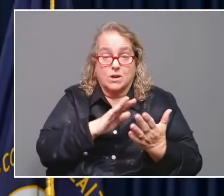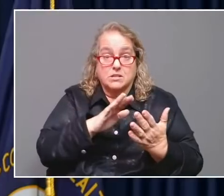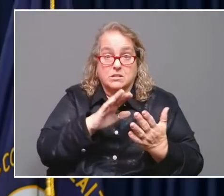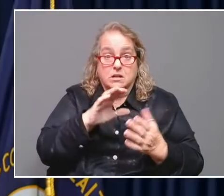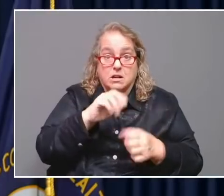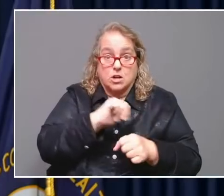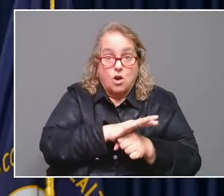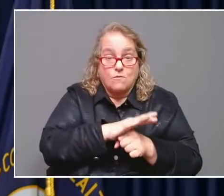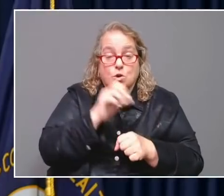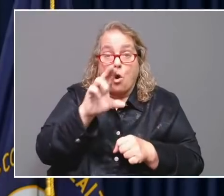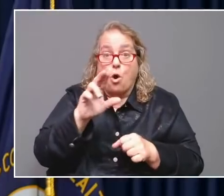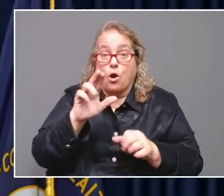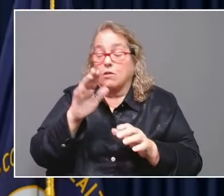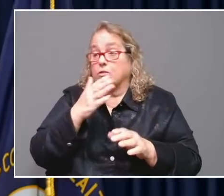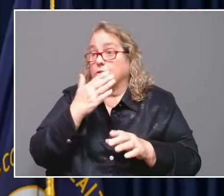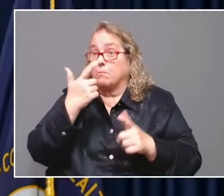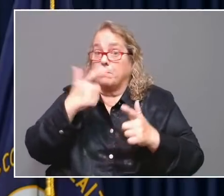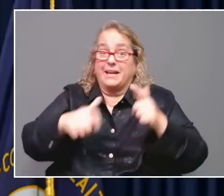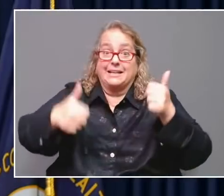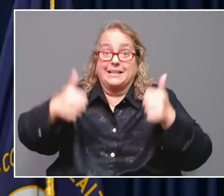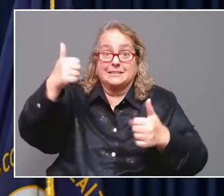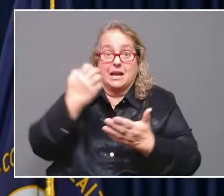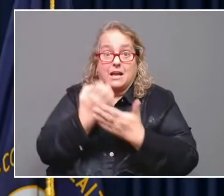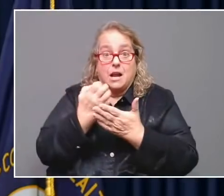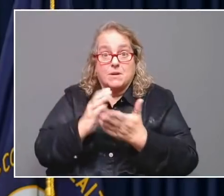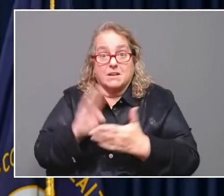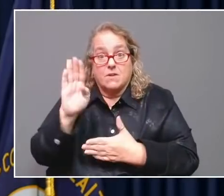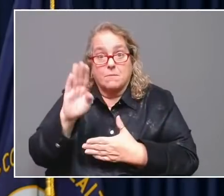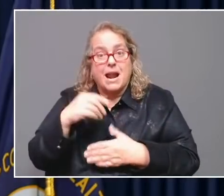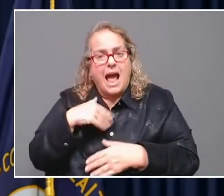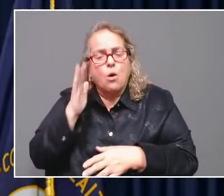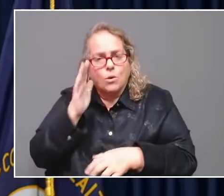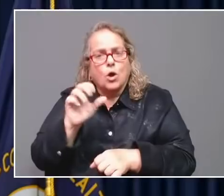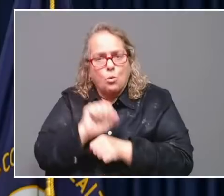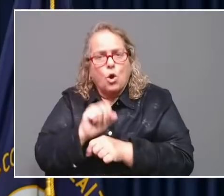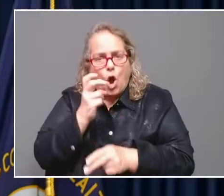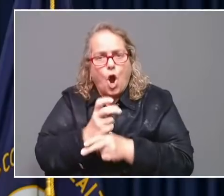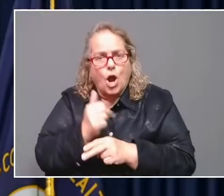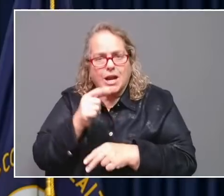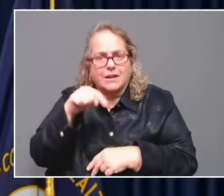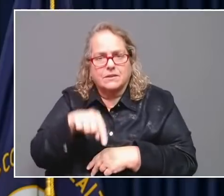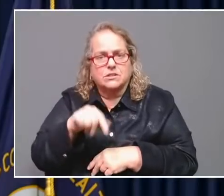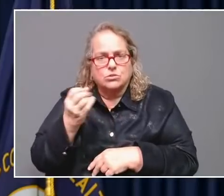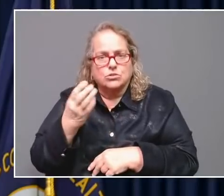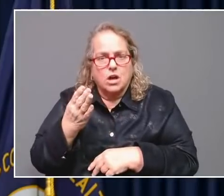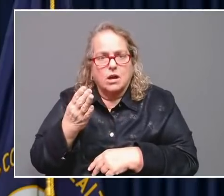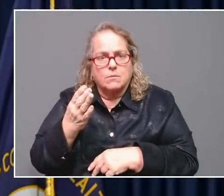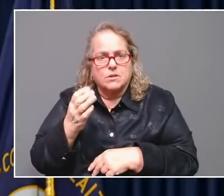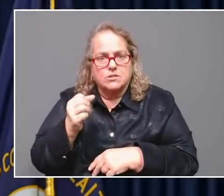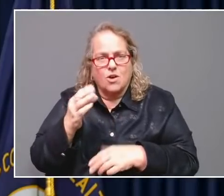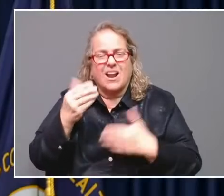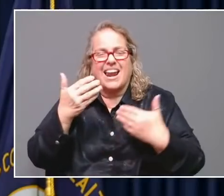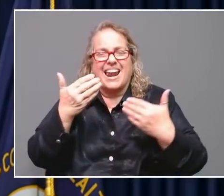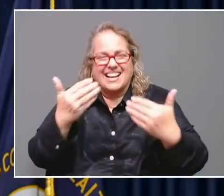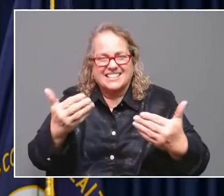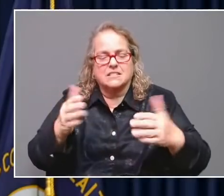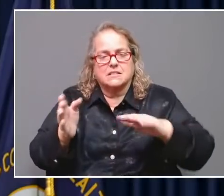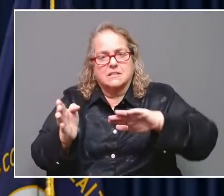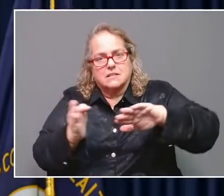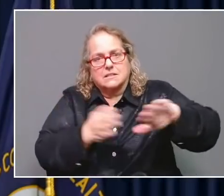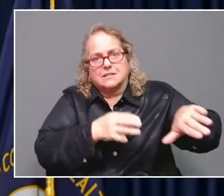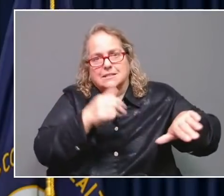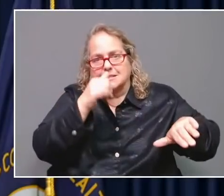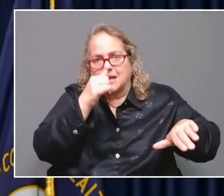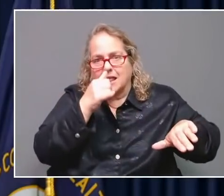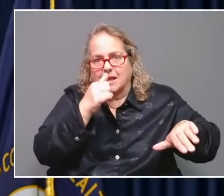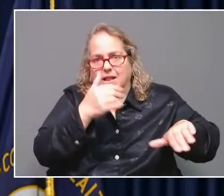in our history, that I'll work really hard at this job. So let's put aside any of the silliness in this next